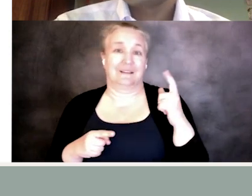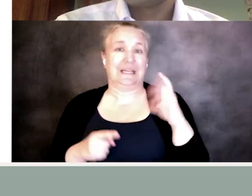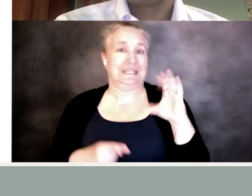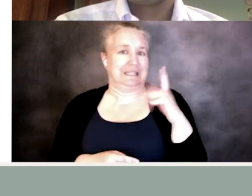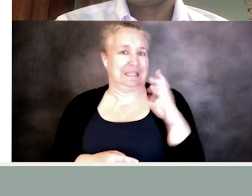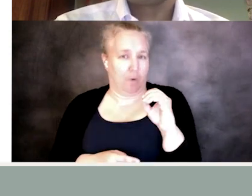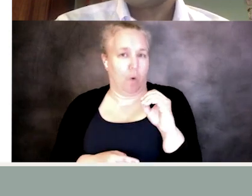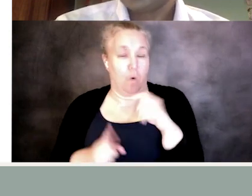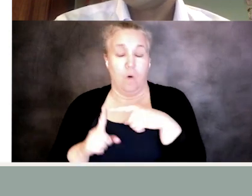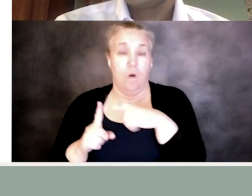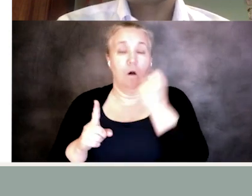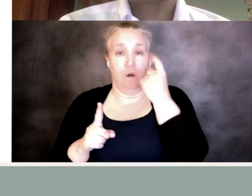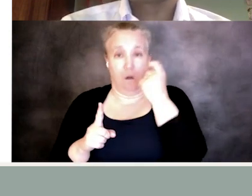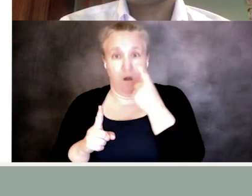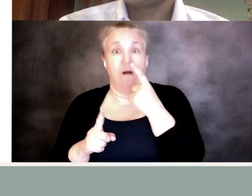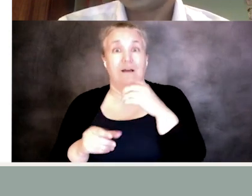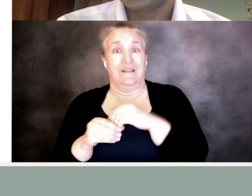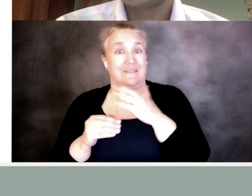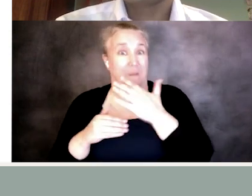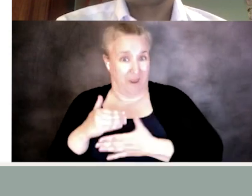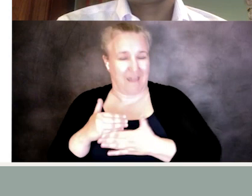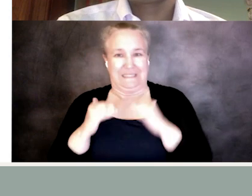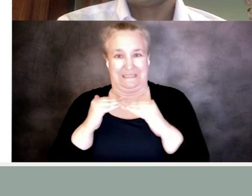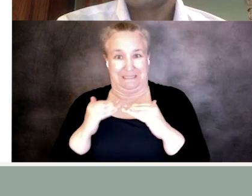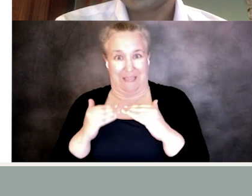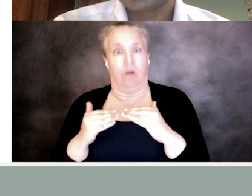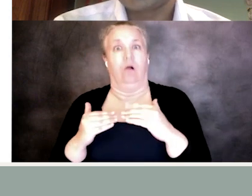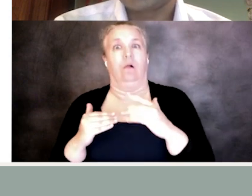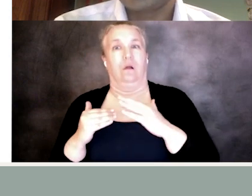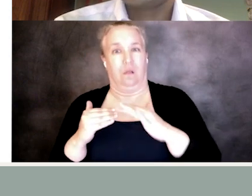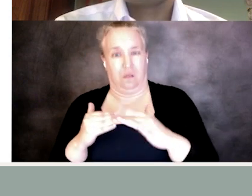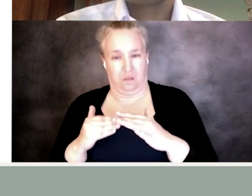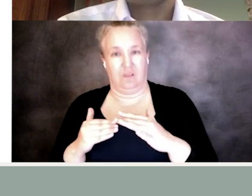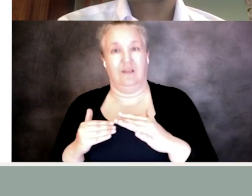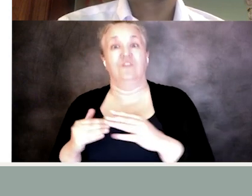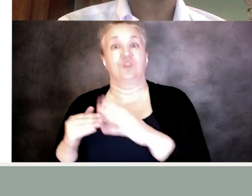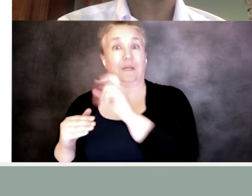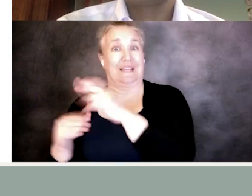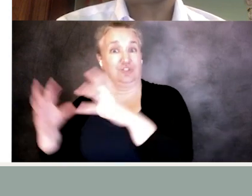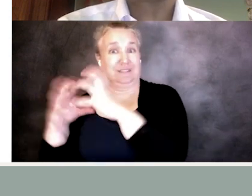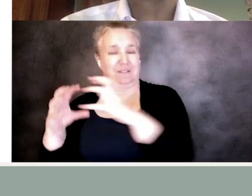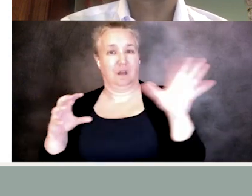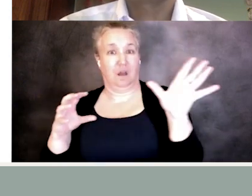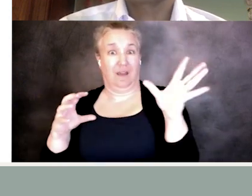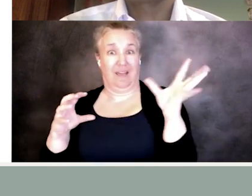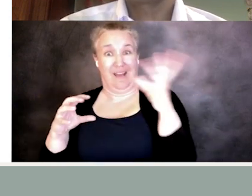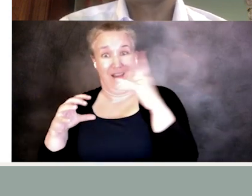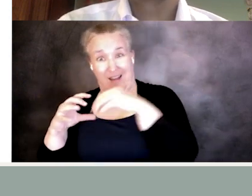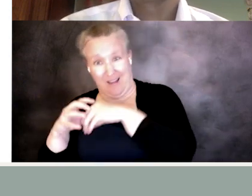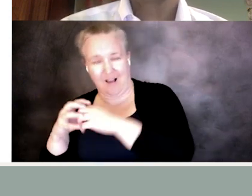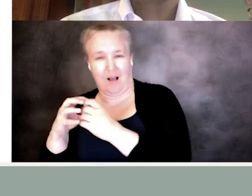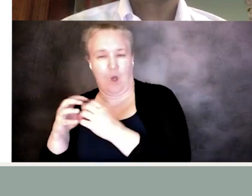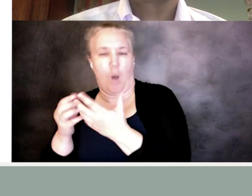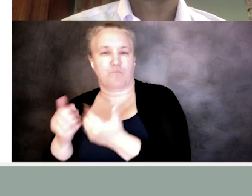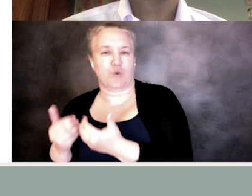is stable in the blood and it is internalized into the cancer cells and then broken up. So the chemotherapy is